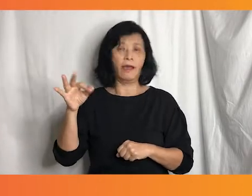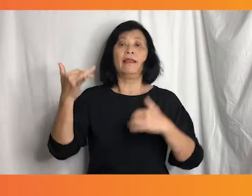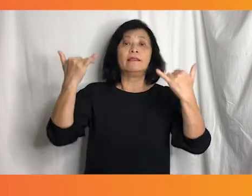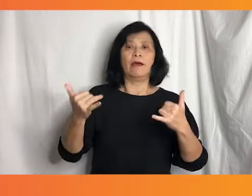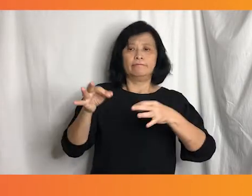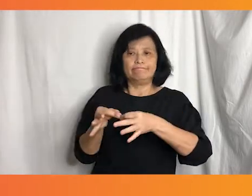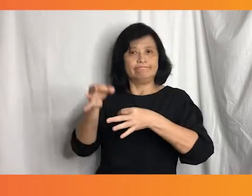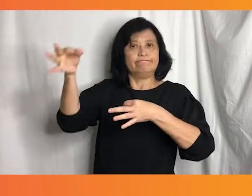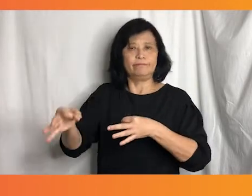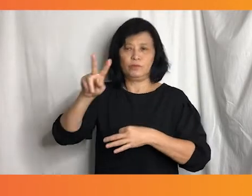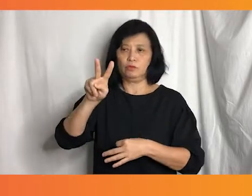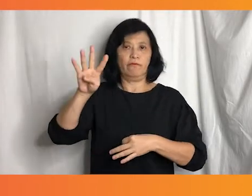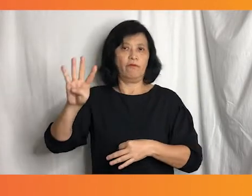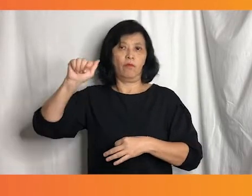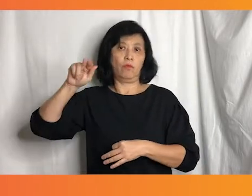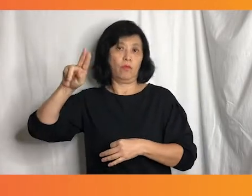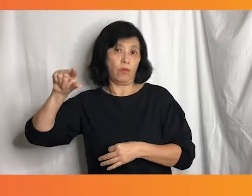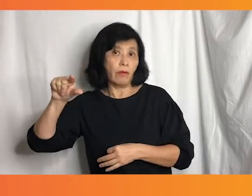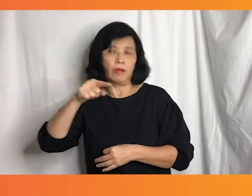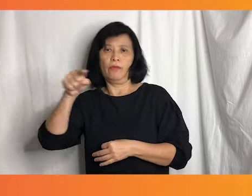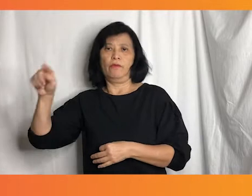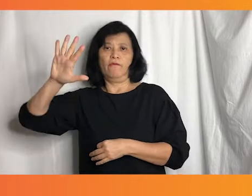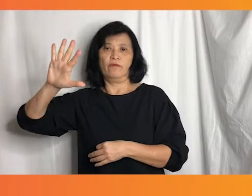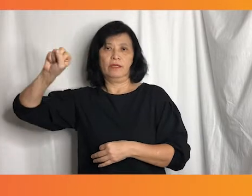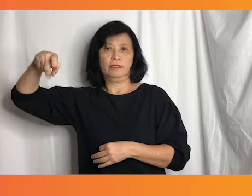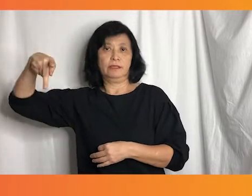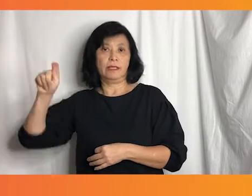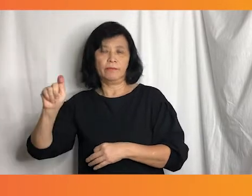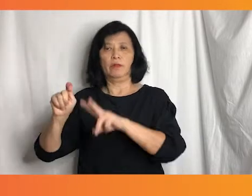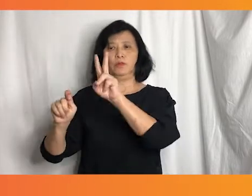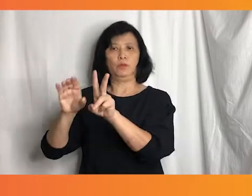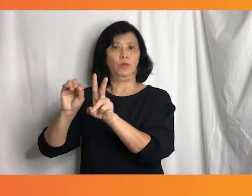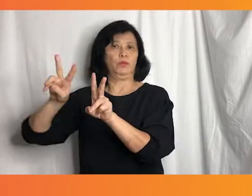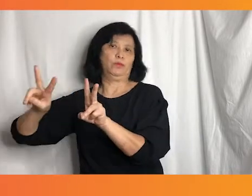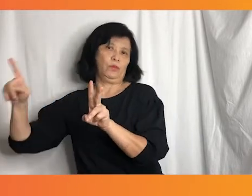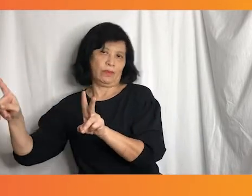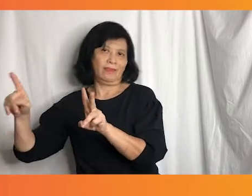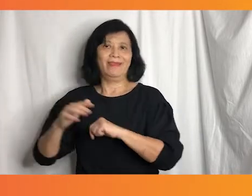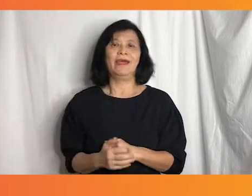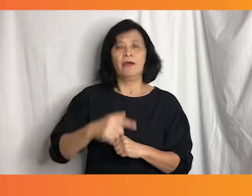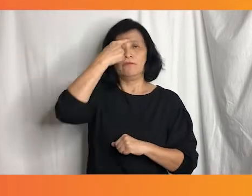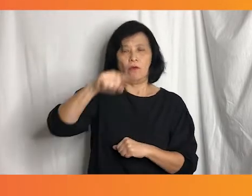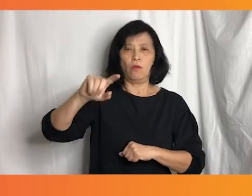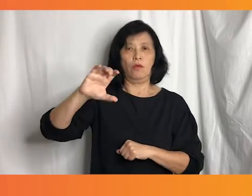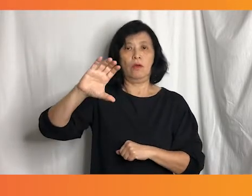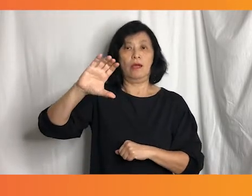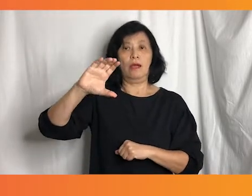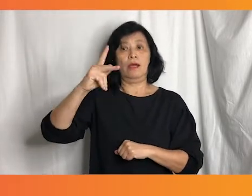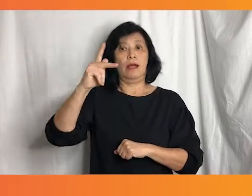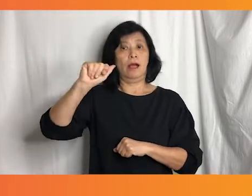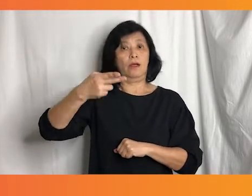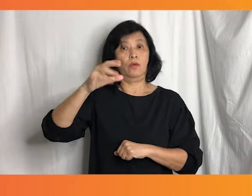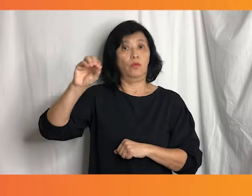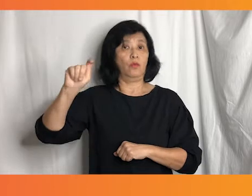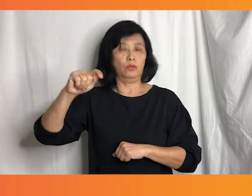is now rescheduled to 24th of August to the 5th of September 2021. For the Kahoot quiz, it